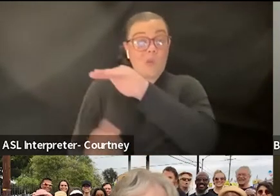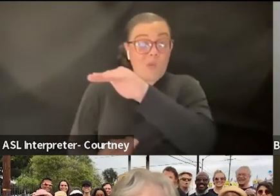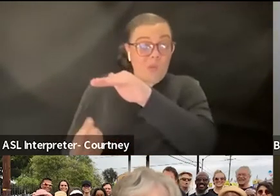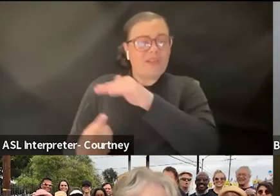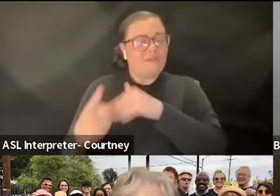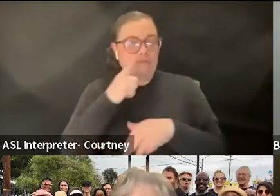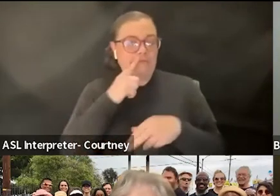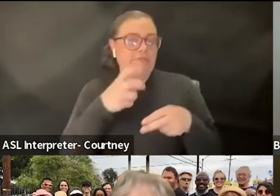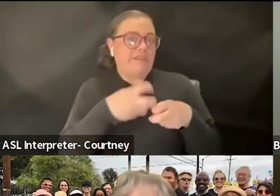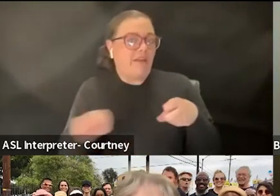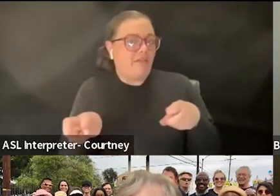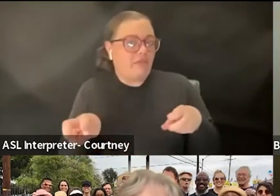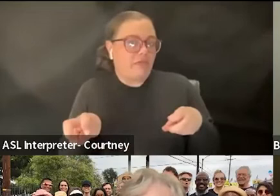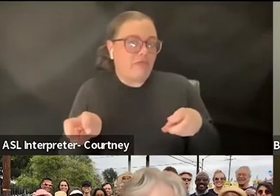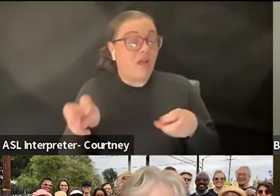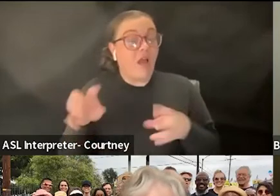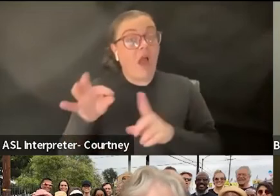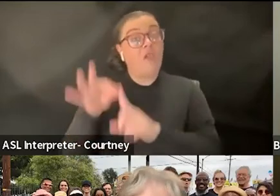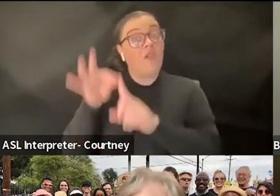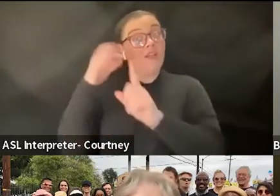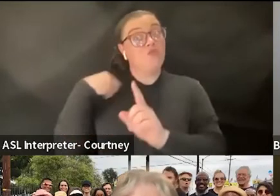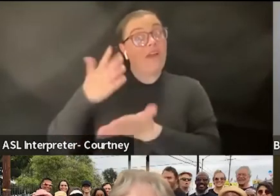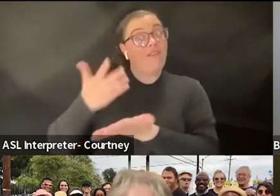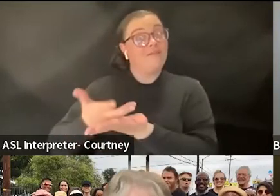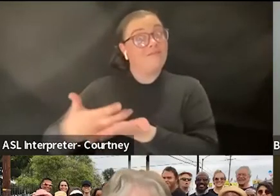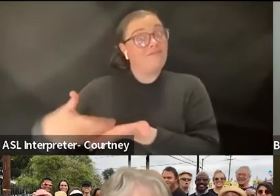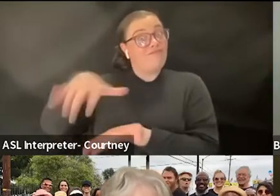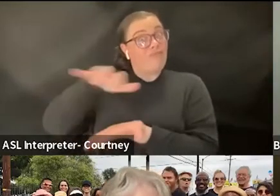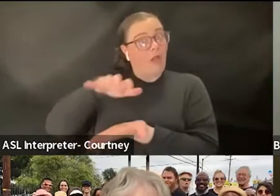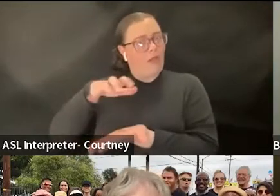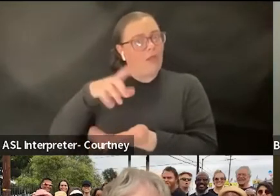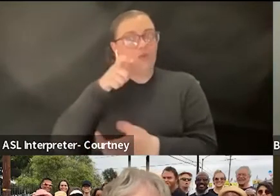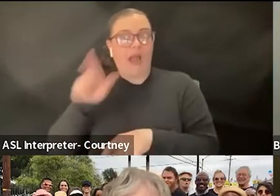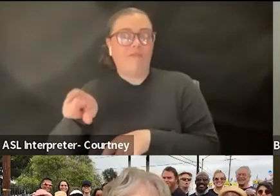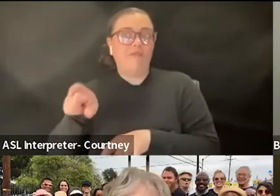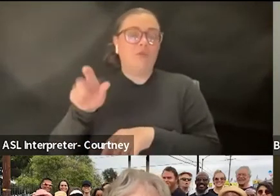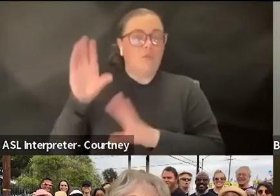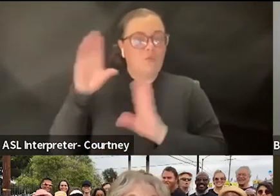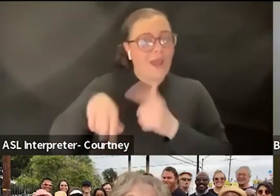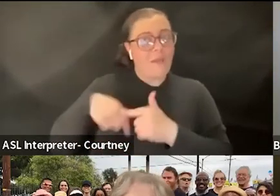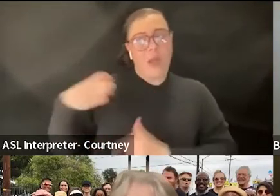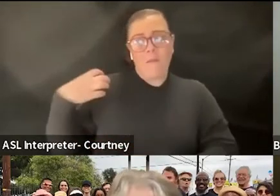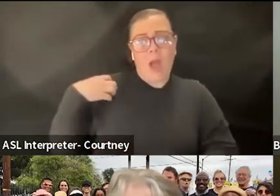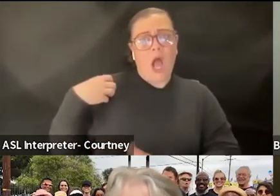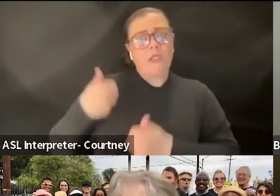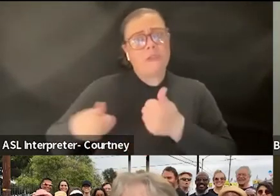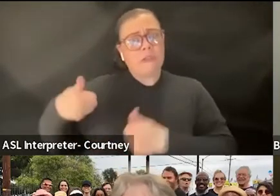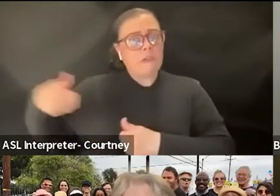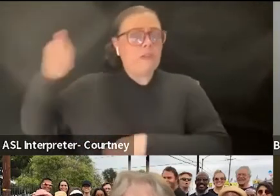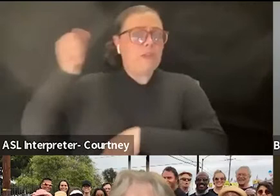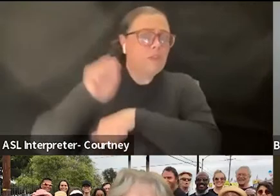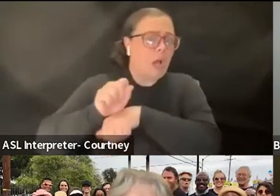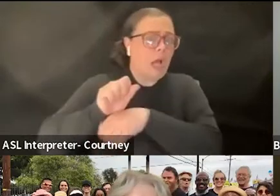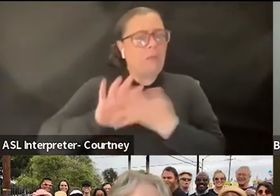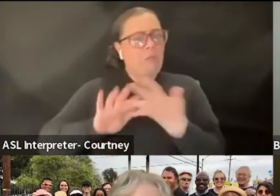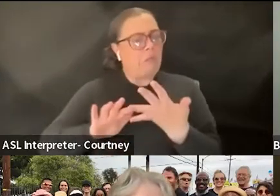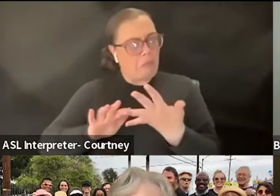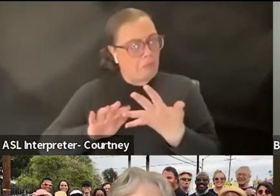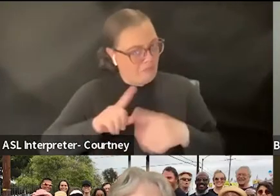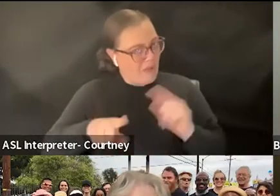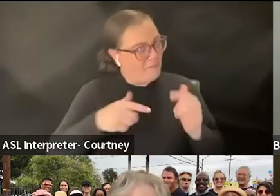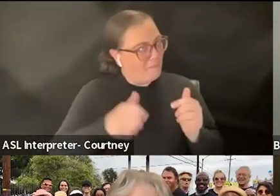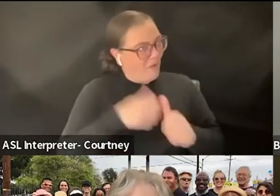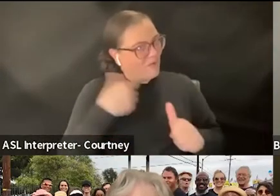you're independently wealthy and you don't have to worry about an employer. But most of us do. And in our situation, it's